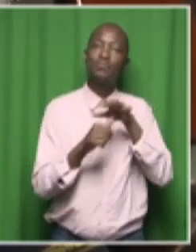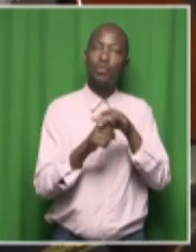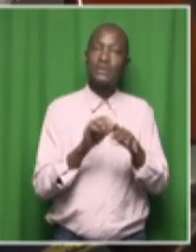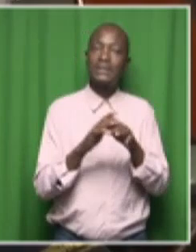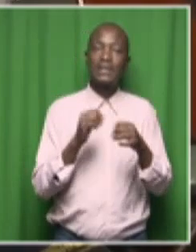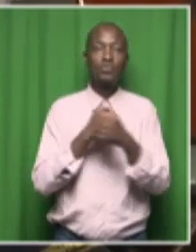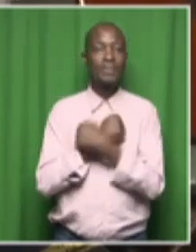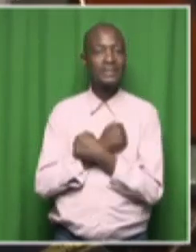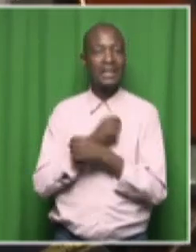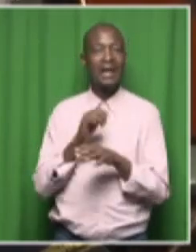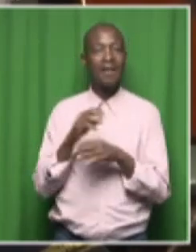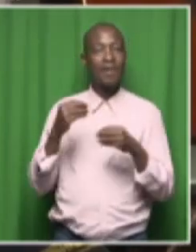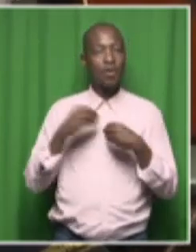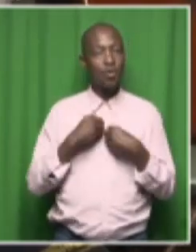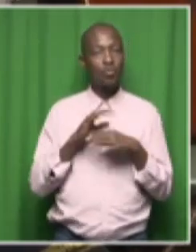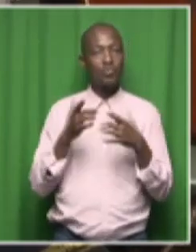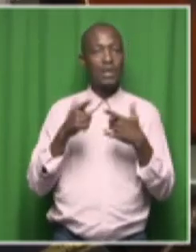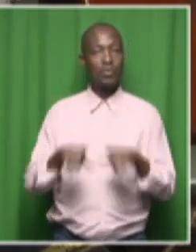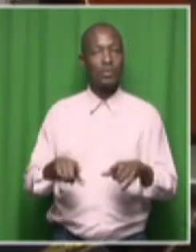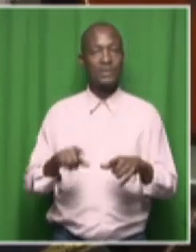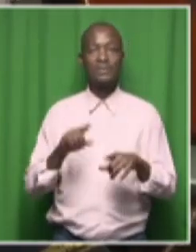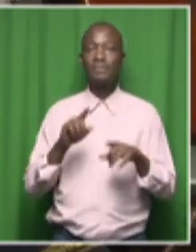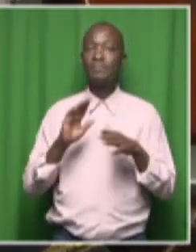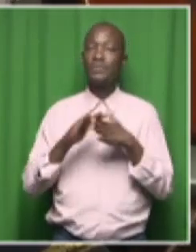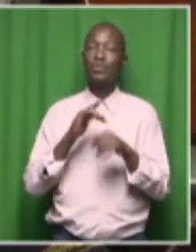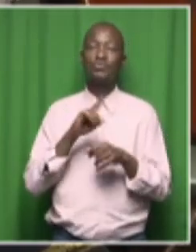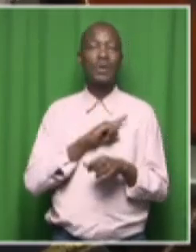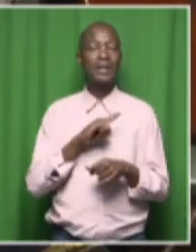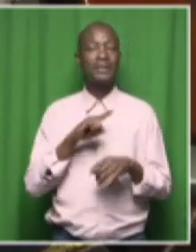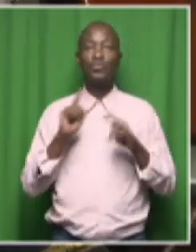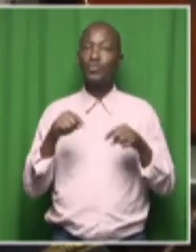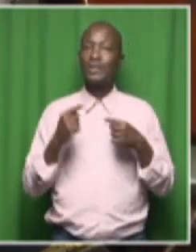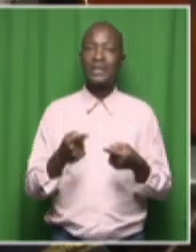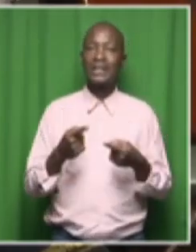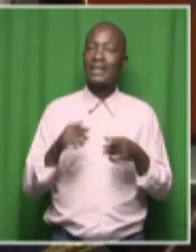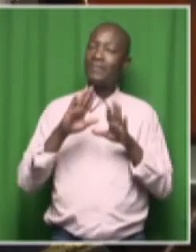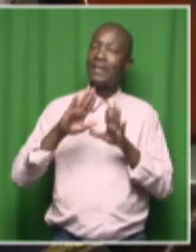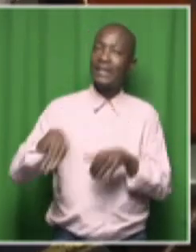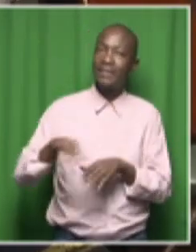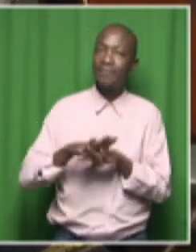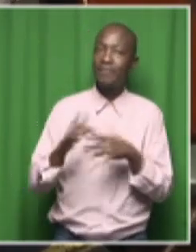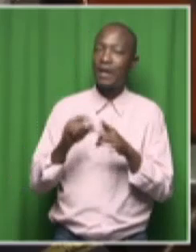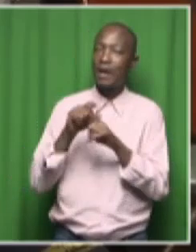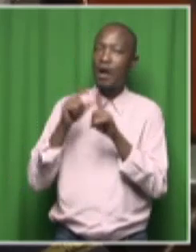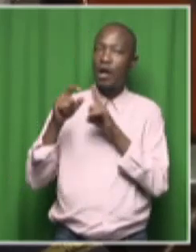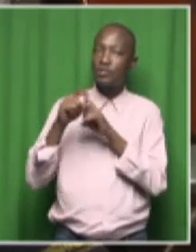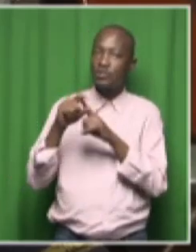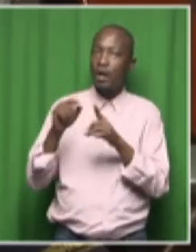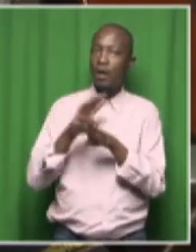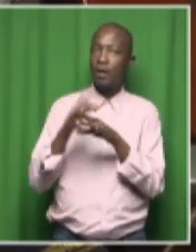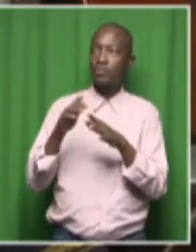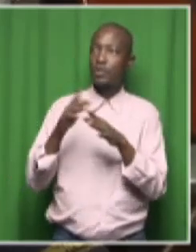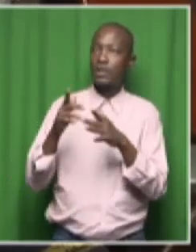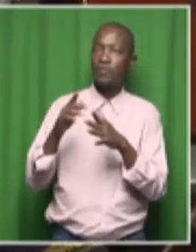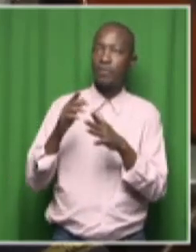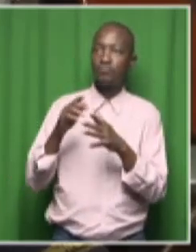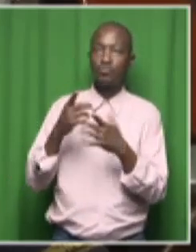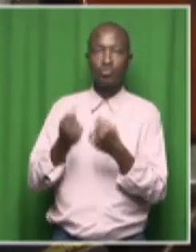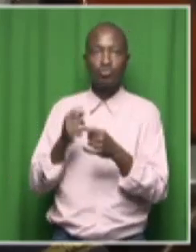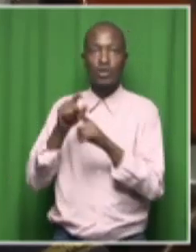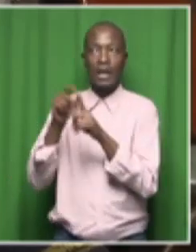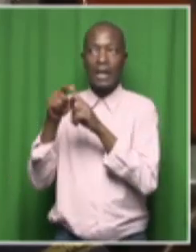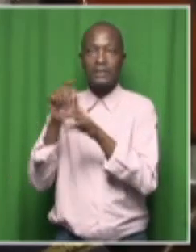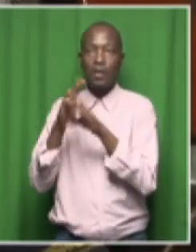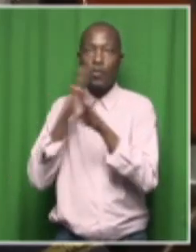languages, because you can never practice culture without using your language. Yeah. You can use your language only